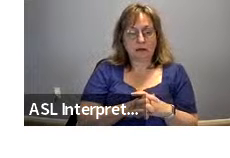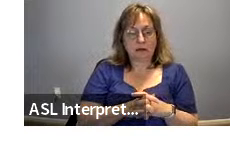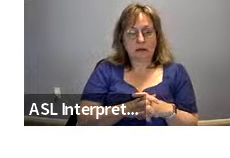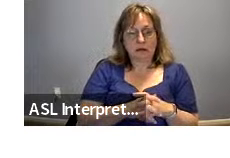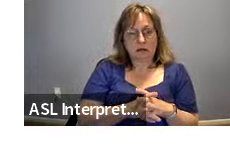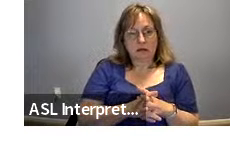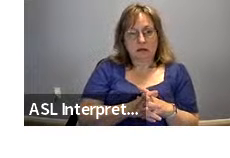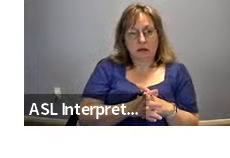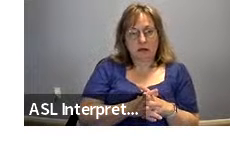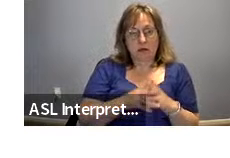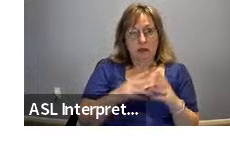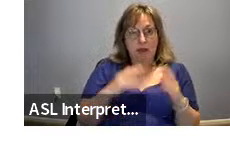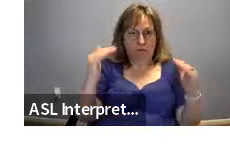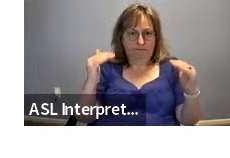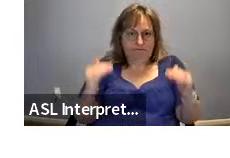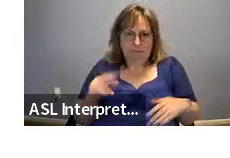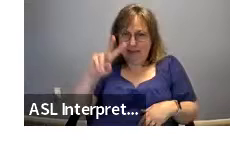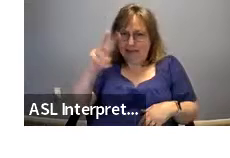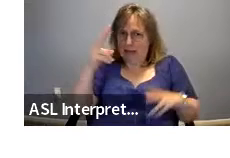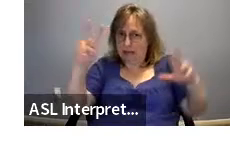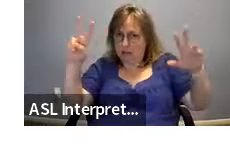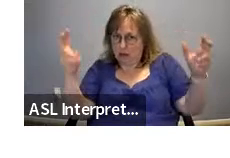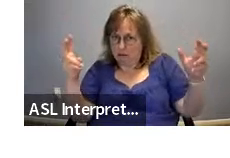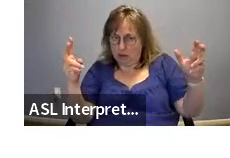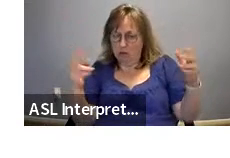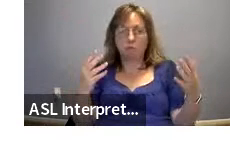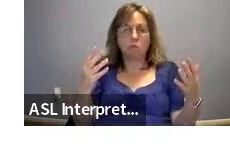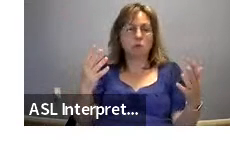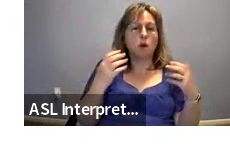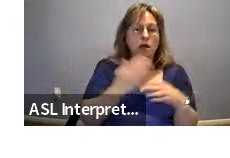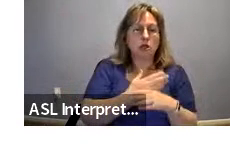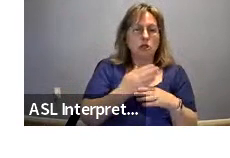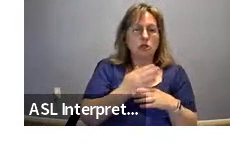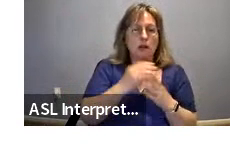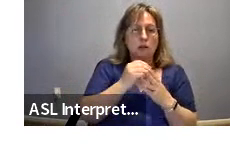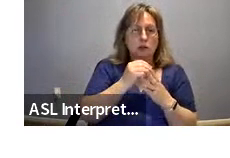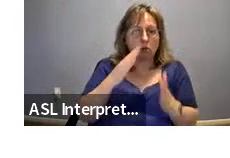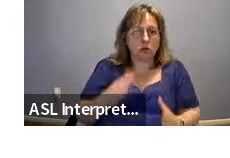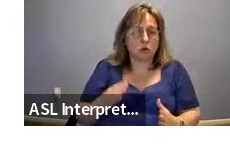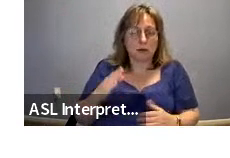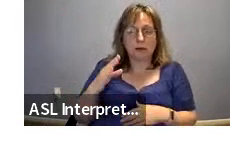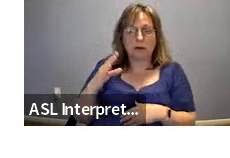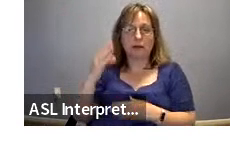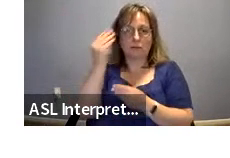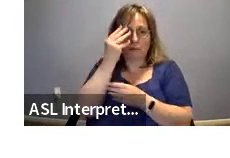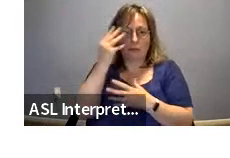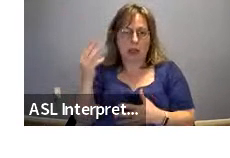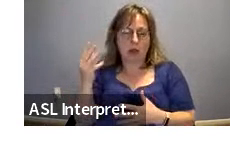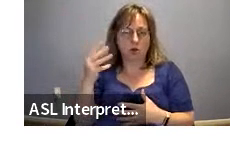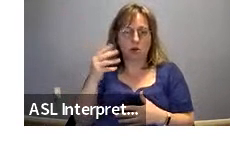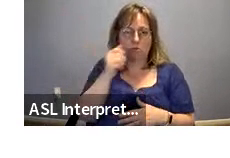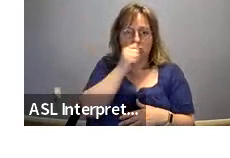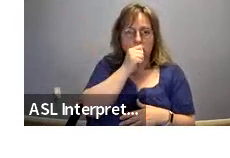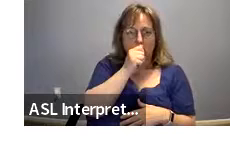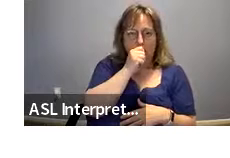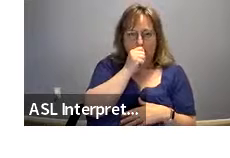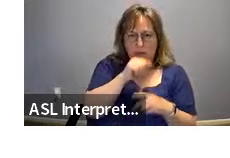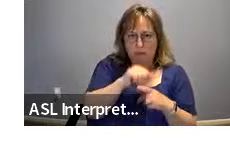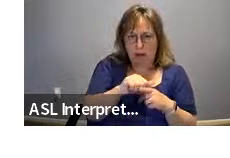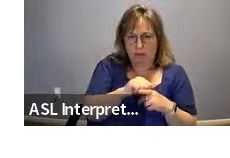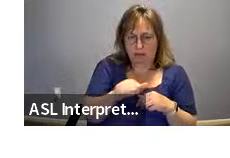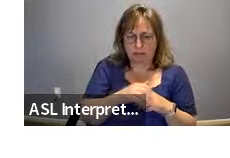As our second topic, we wanted to share the district's student data privacy practices and some recommendations for you